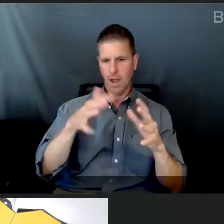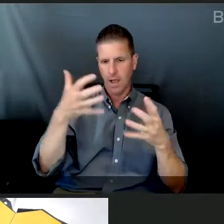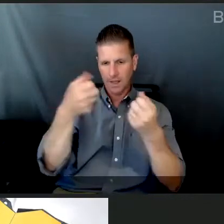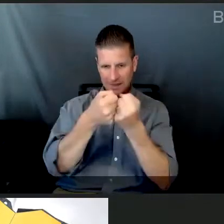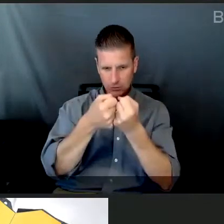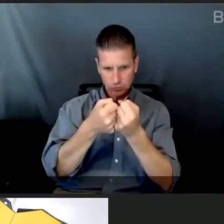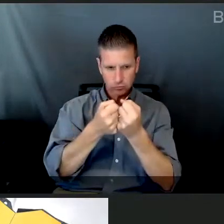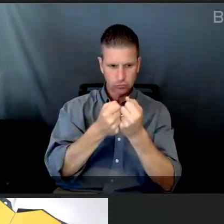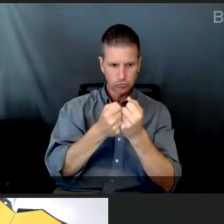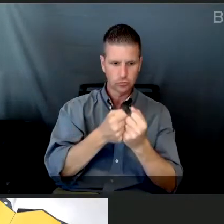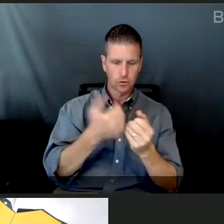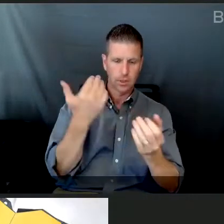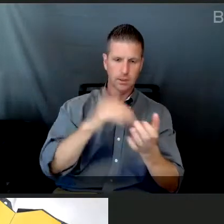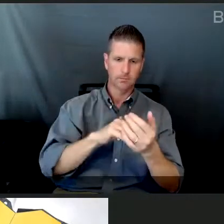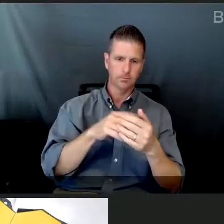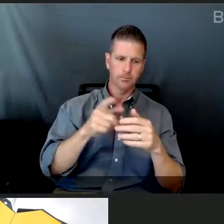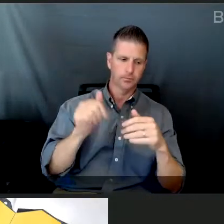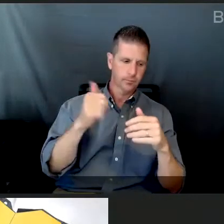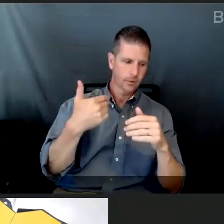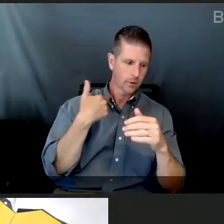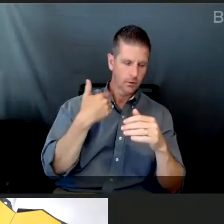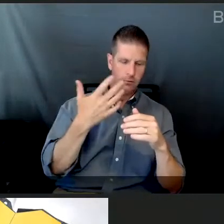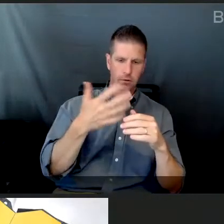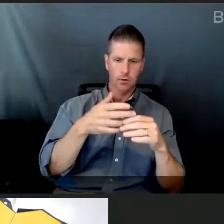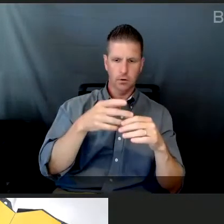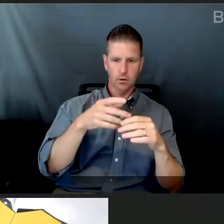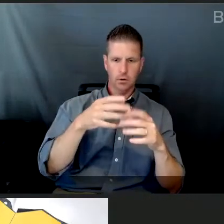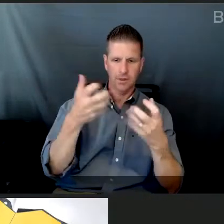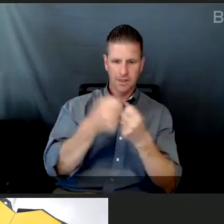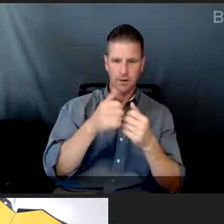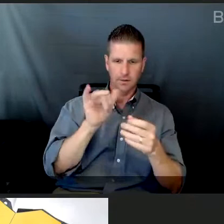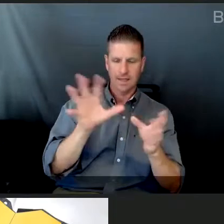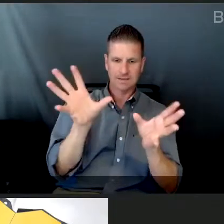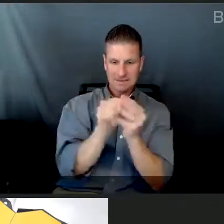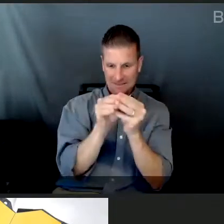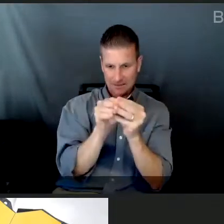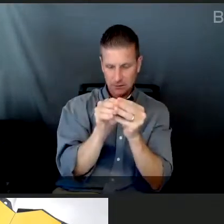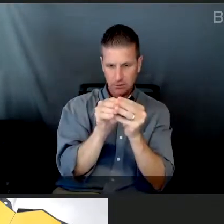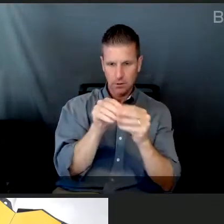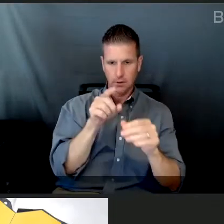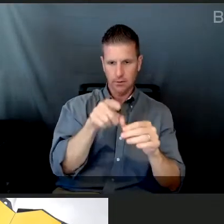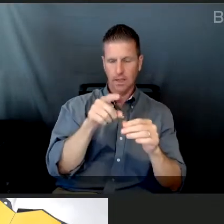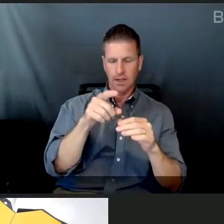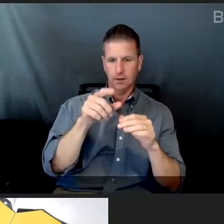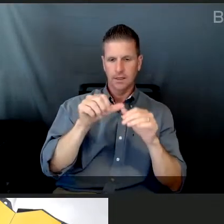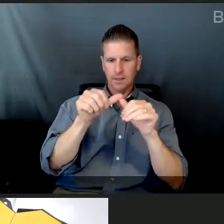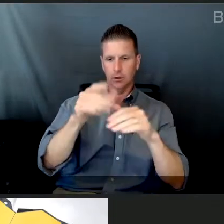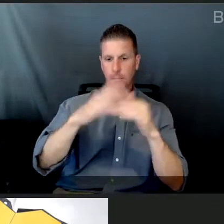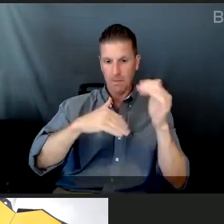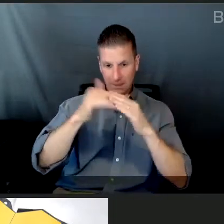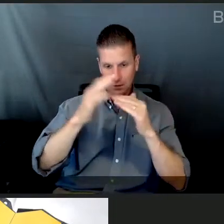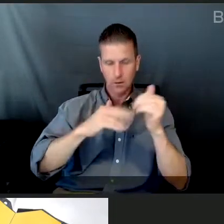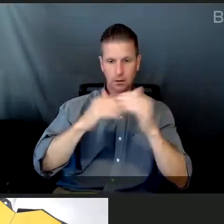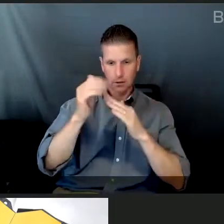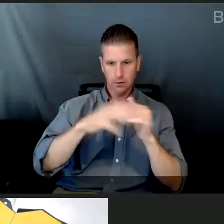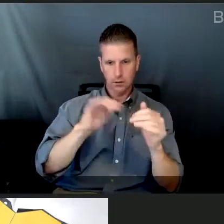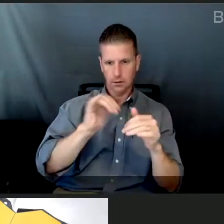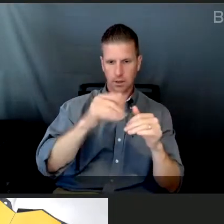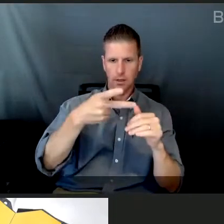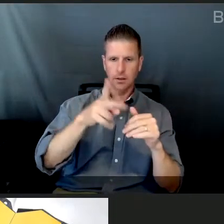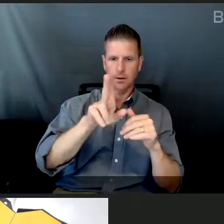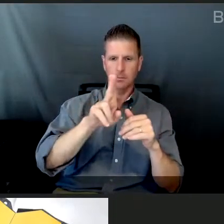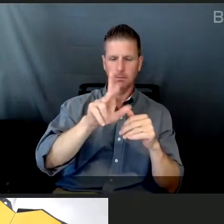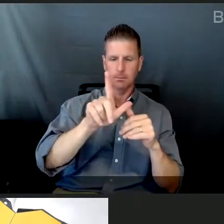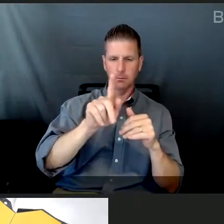again, you could have elastic collisions where things stick together and they continue to build up until you get to like a Pluto-sized